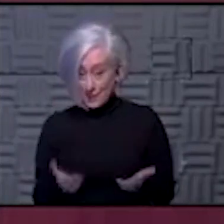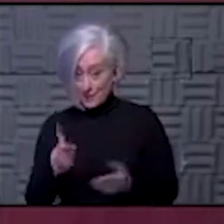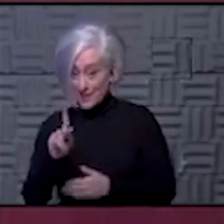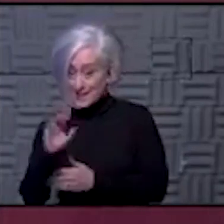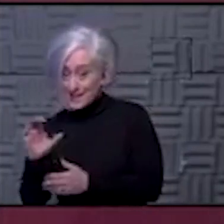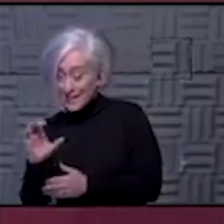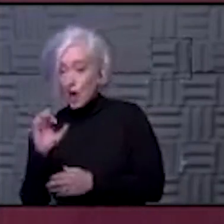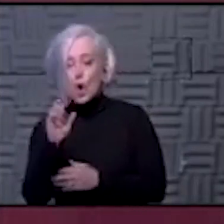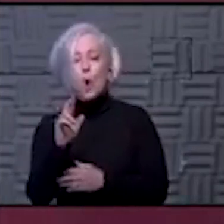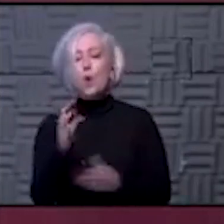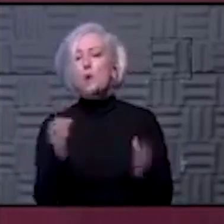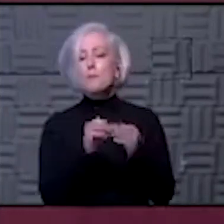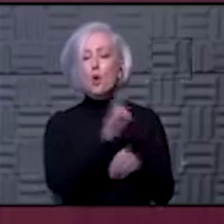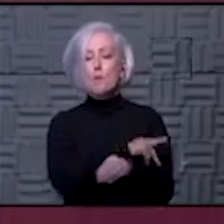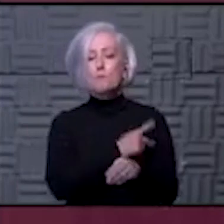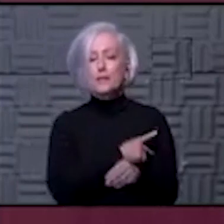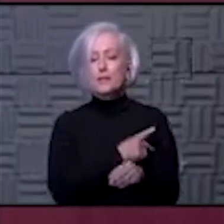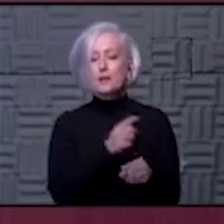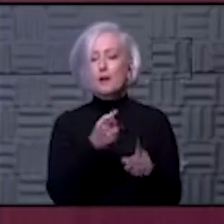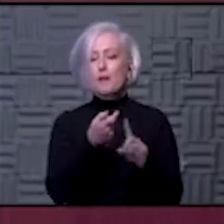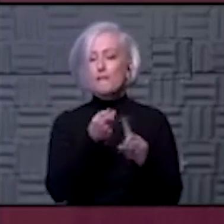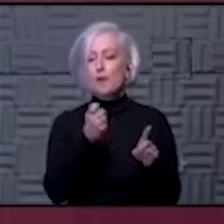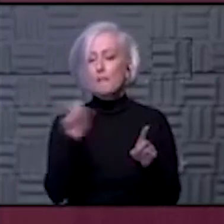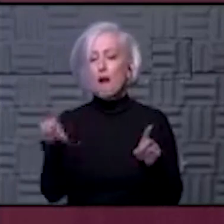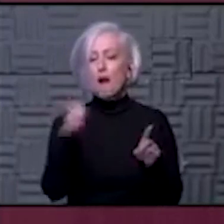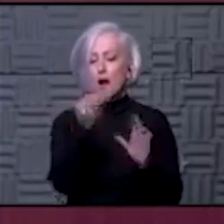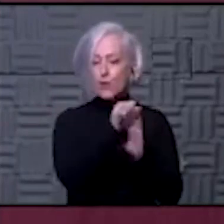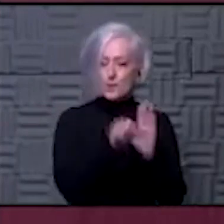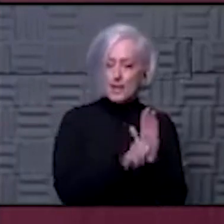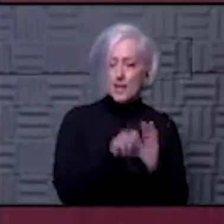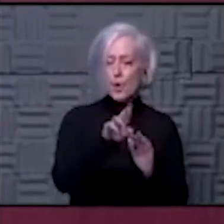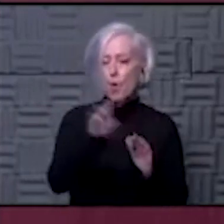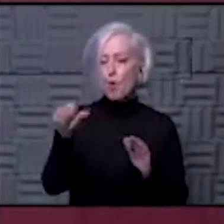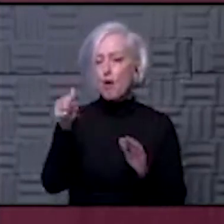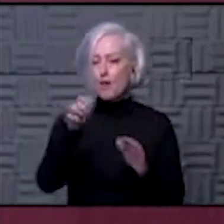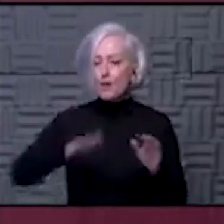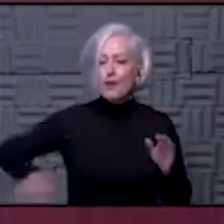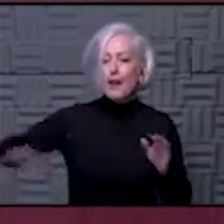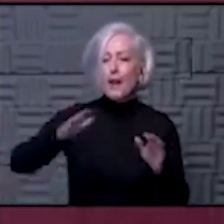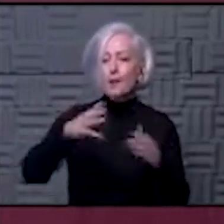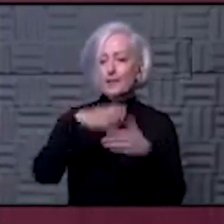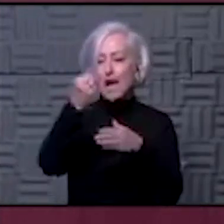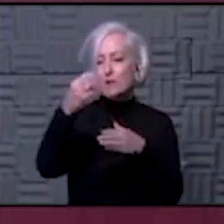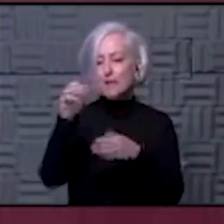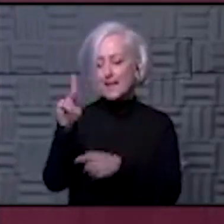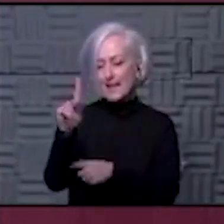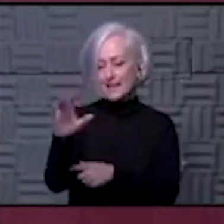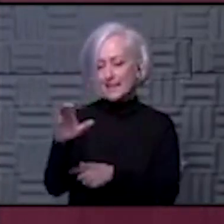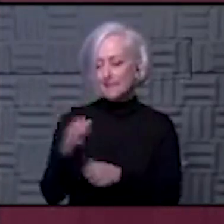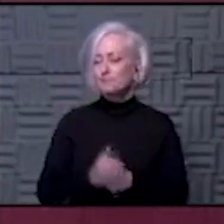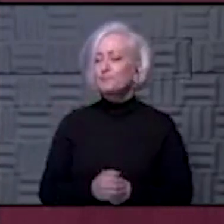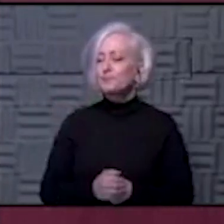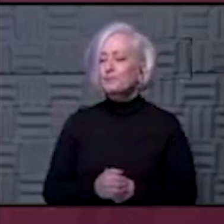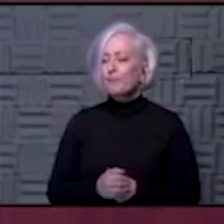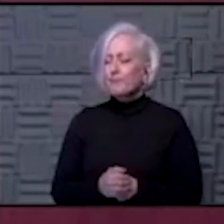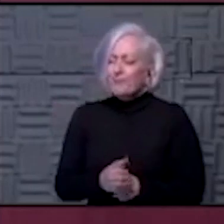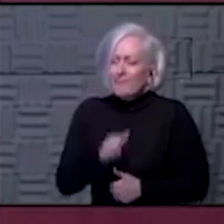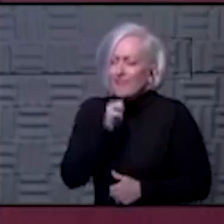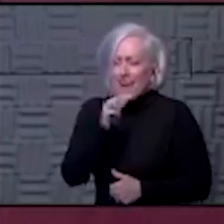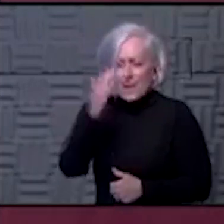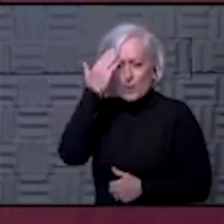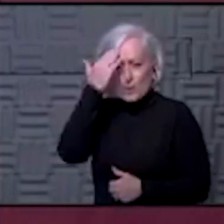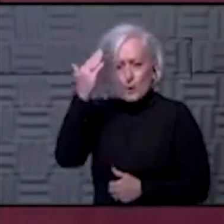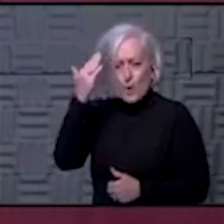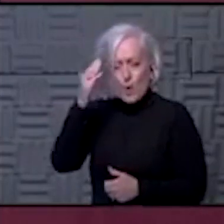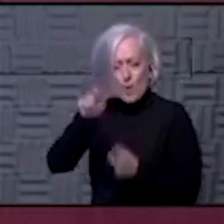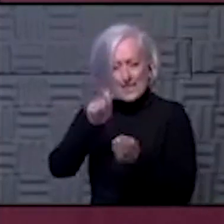KC? And she wants to know if even from other states. She wants to know what our population base Yeah, I don't know the exact numbers today, but I believe